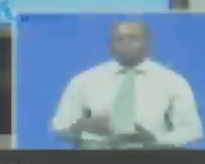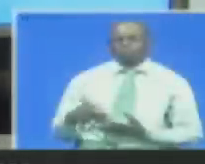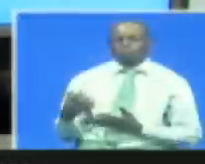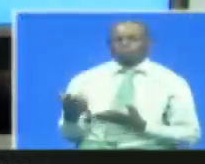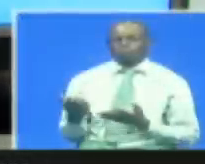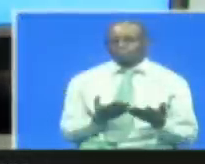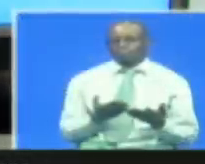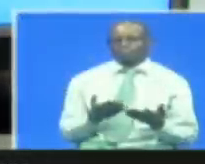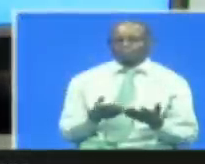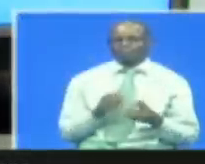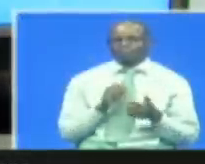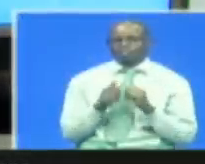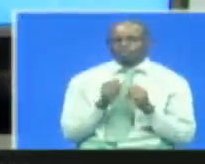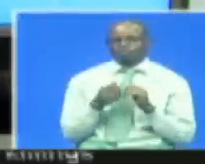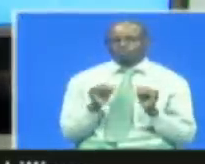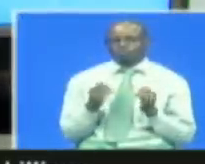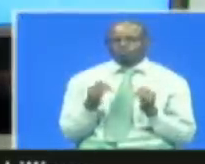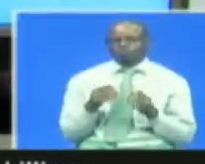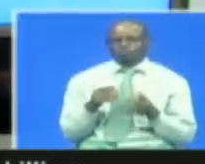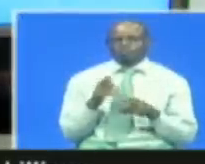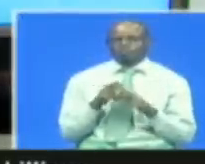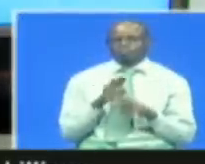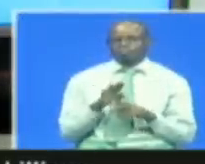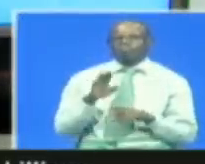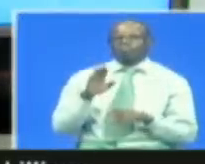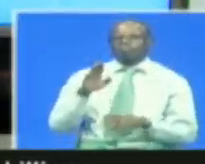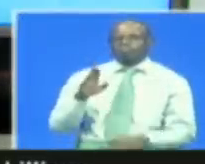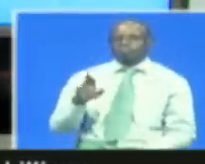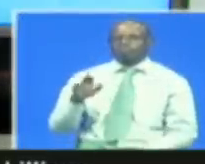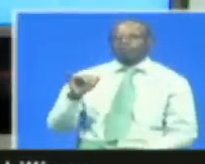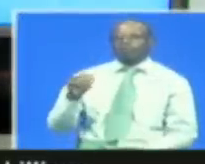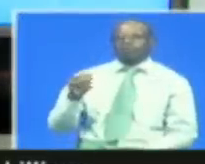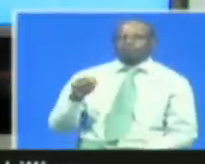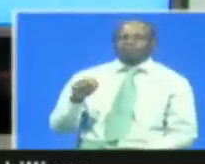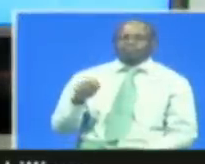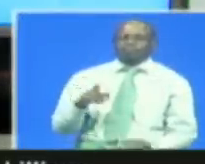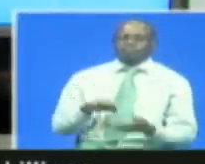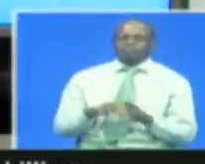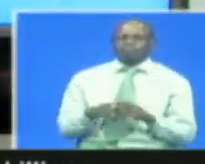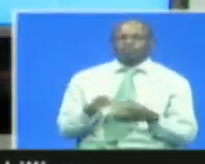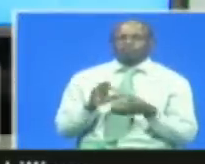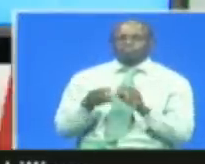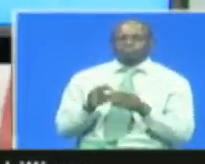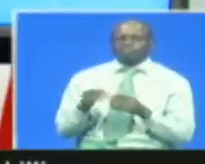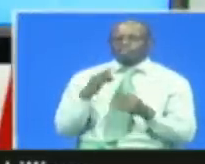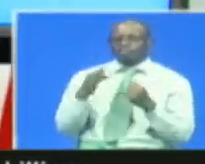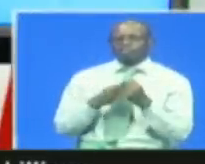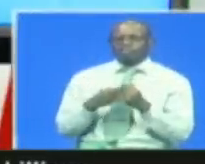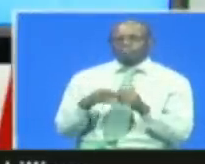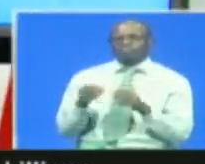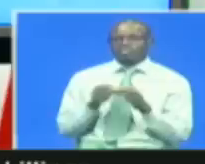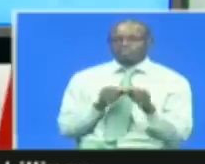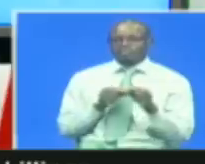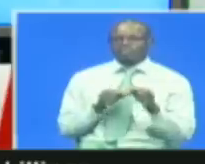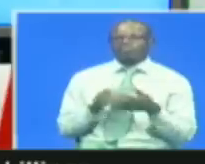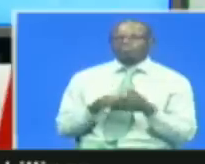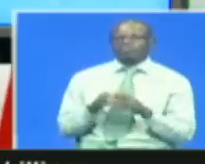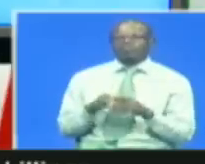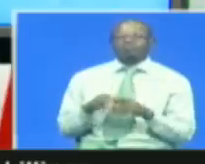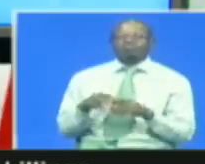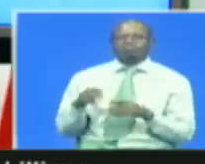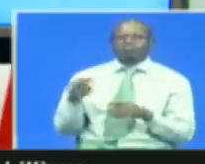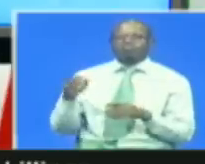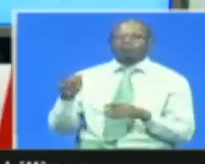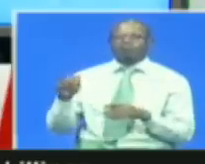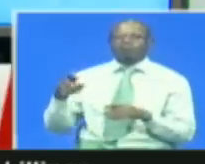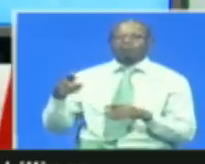Time on NTV Sport. Welcome, my name is Brian Otwal. Olympic 800 meters bronze medalist Margaret Nyairera Wamboi says she feels